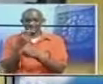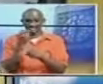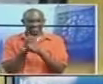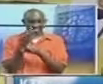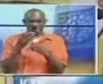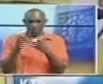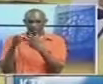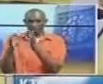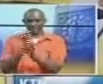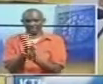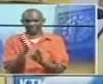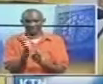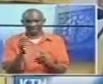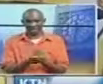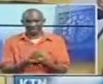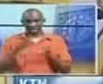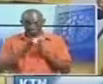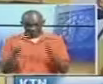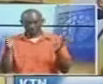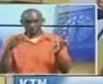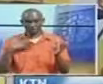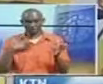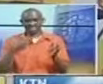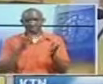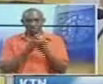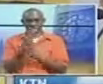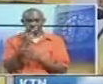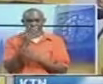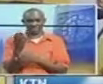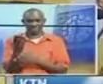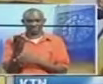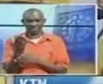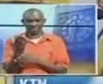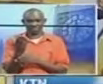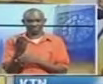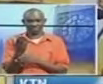2013. And our expansion is driven by two things. One,